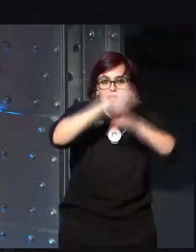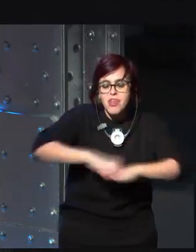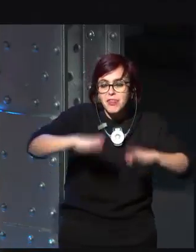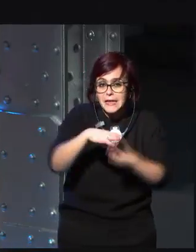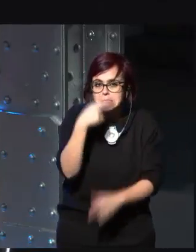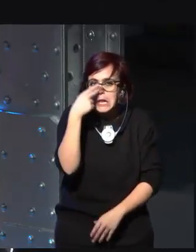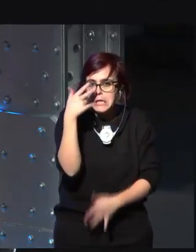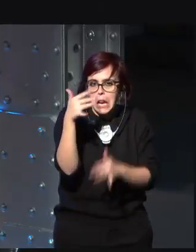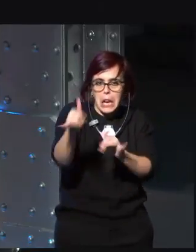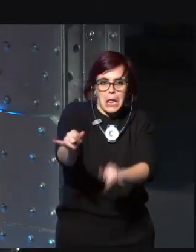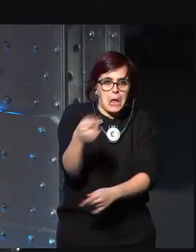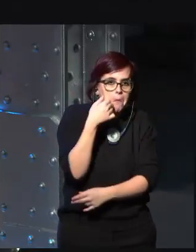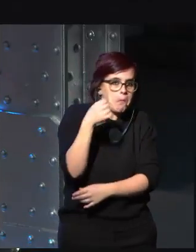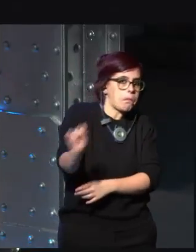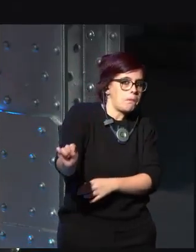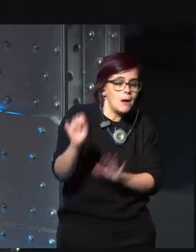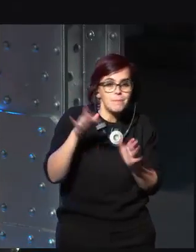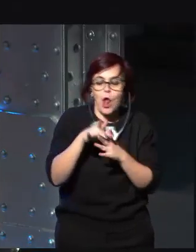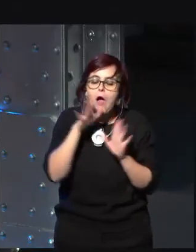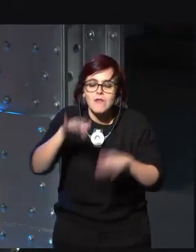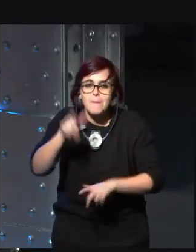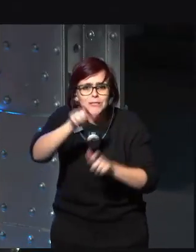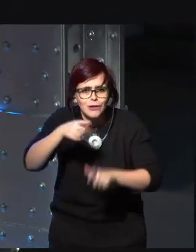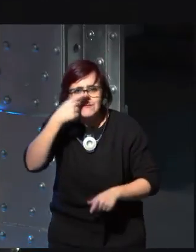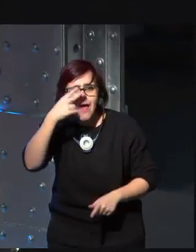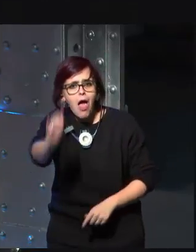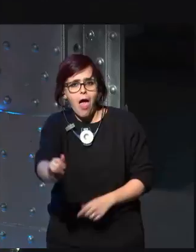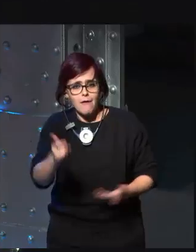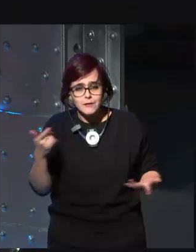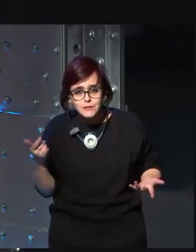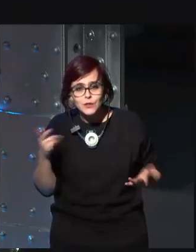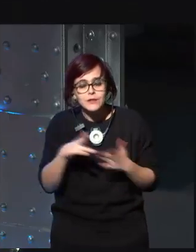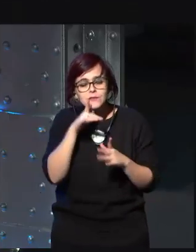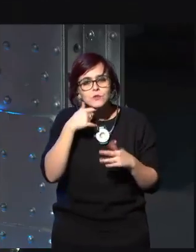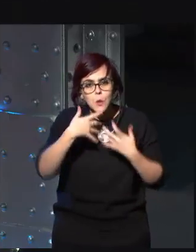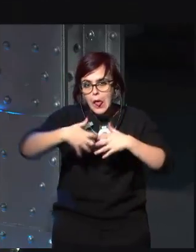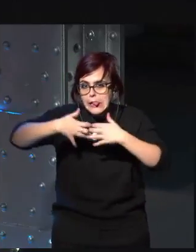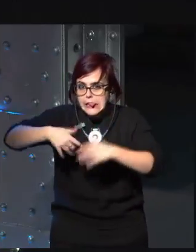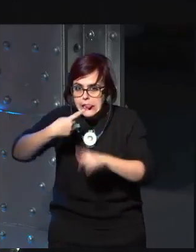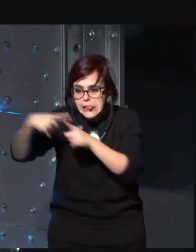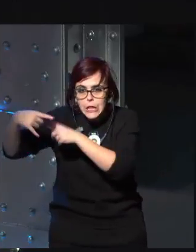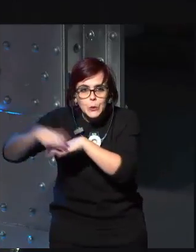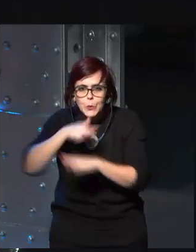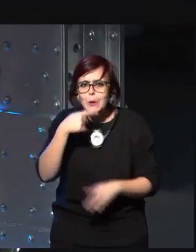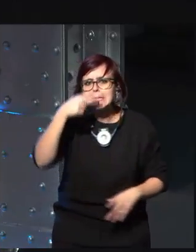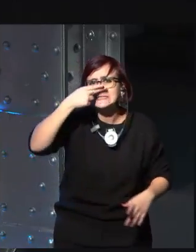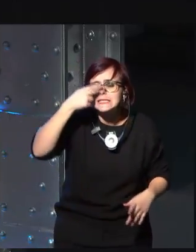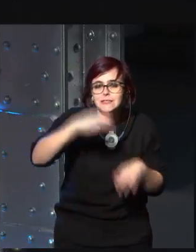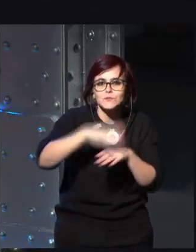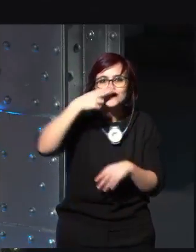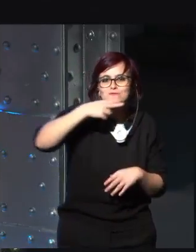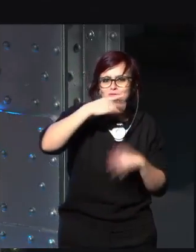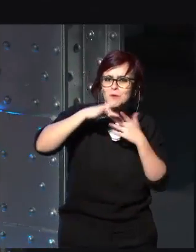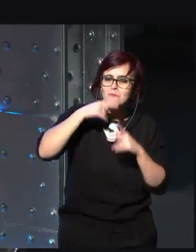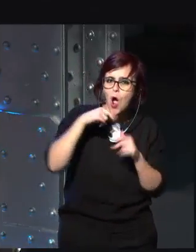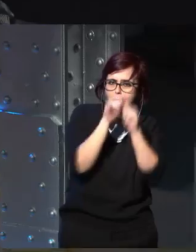of art, they're so just impressive looking, and they show a sort of commitment to style and design that we just don't see anymore. I mean, you probably can't tell,